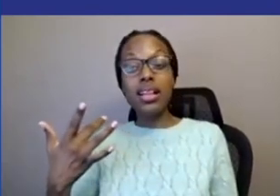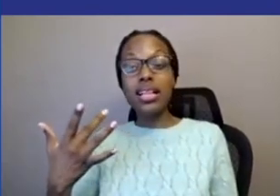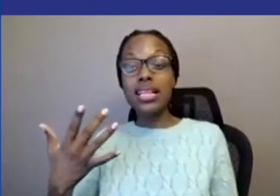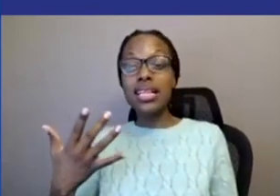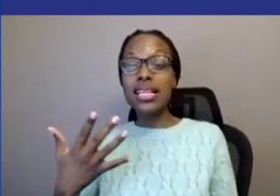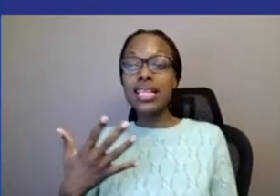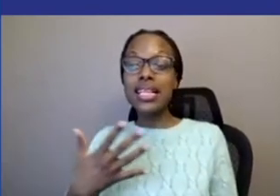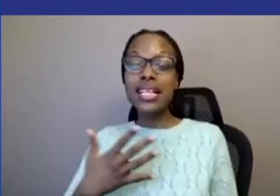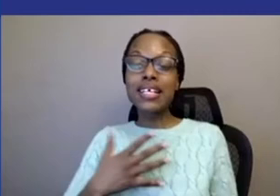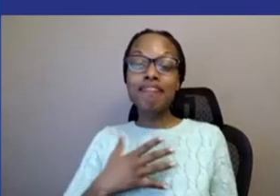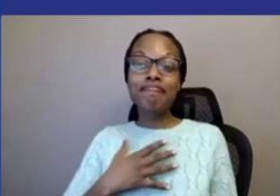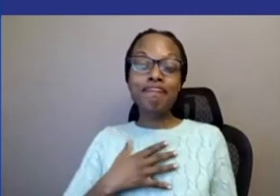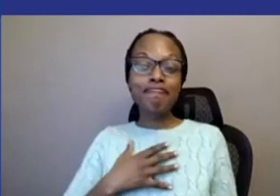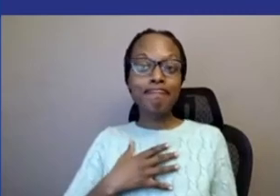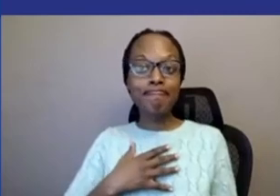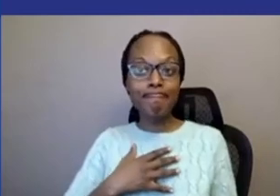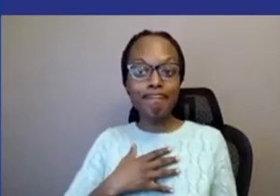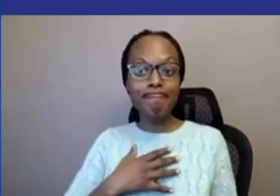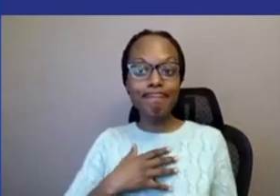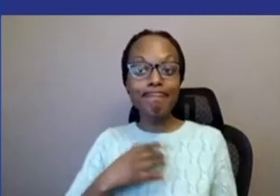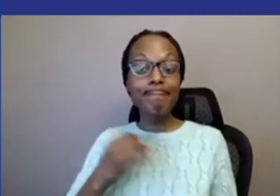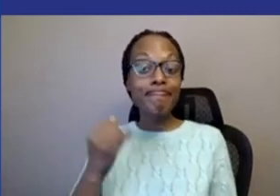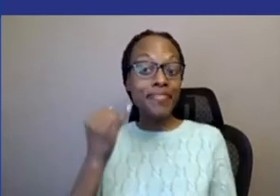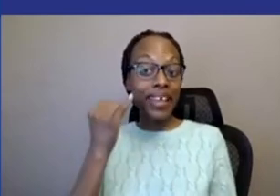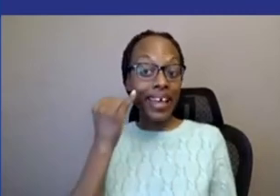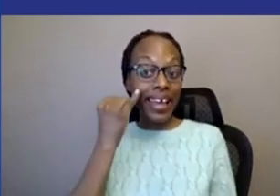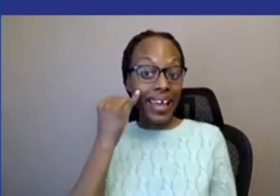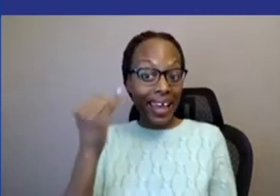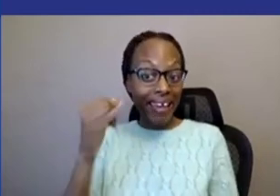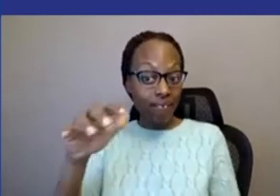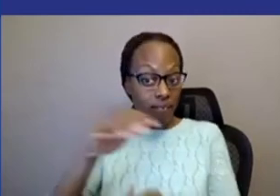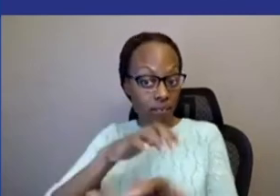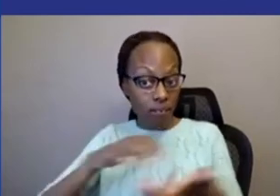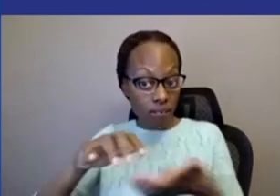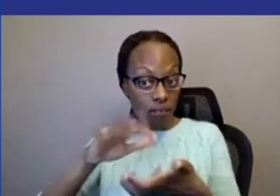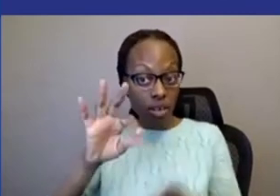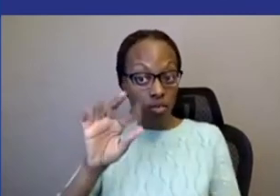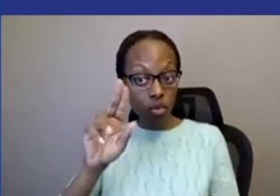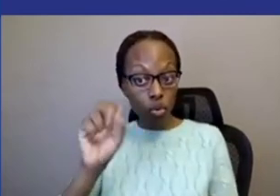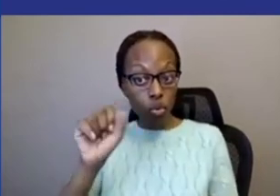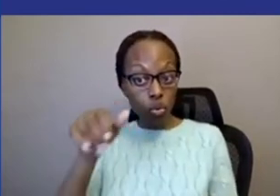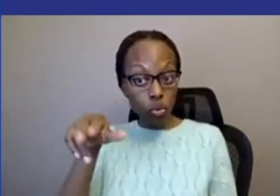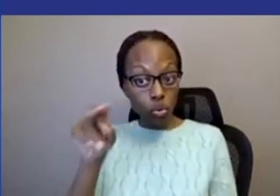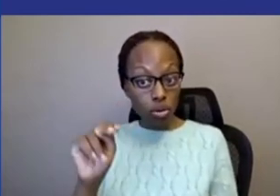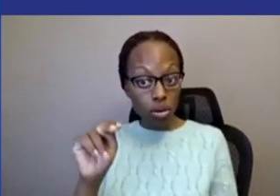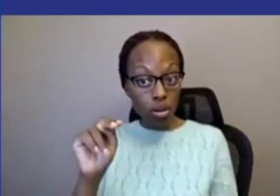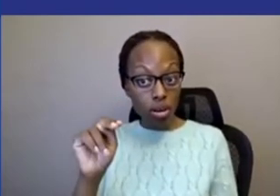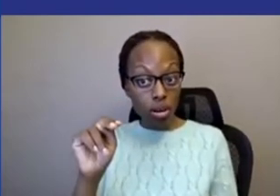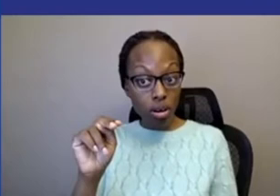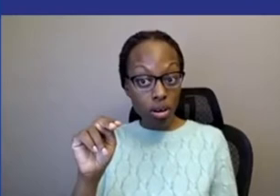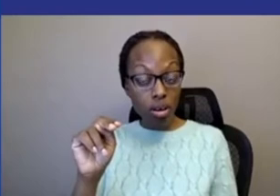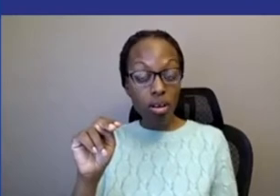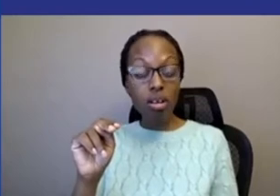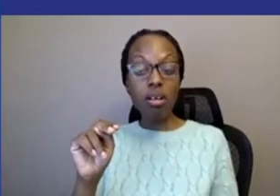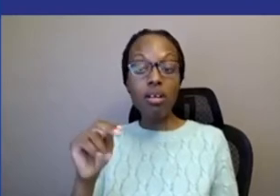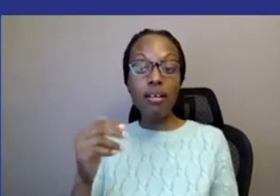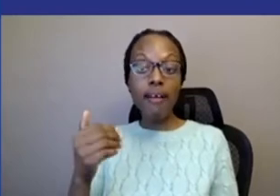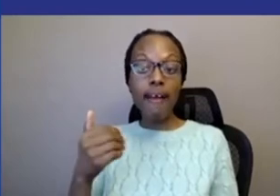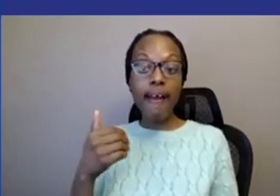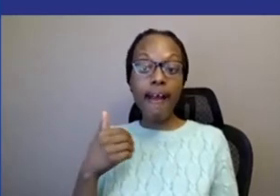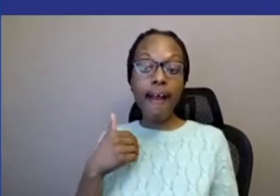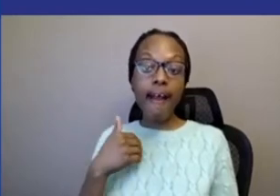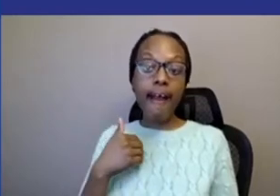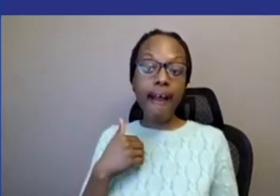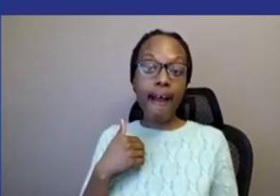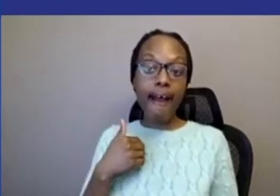I would like to see, if it's something, a fusion, something that has just flares or tastes